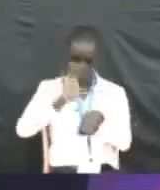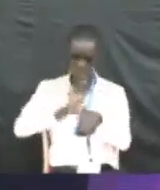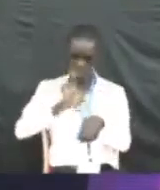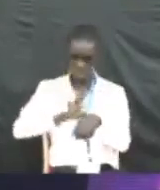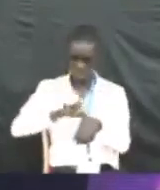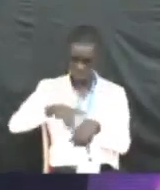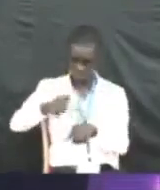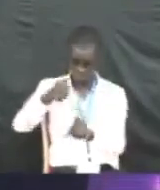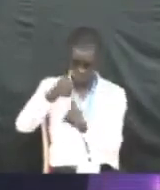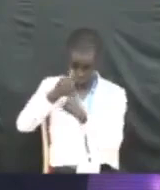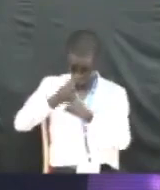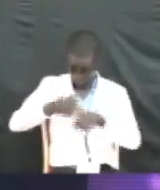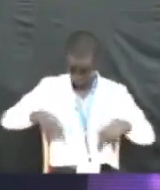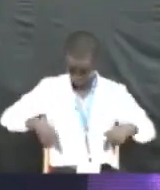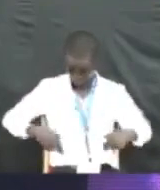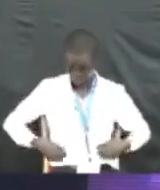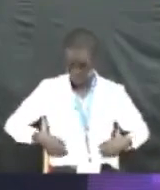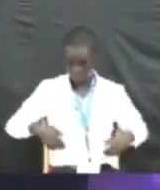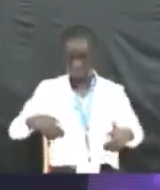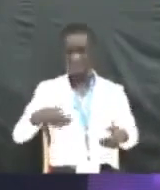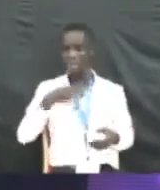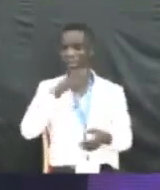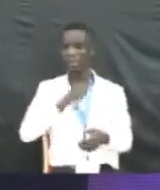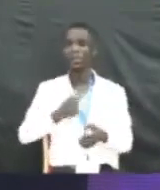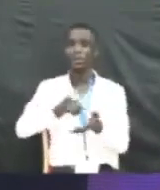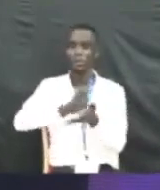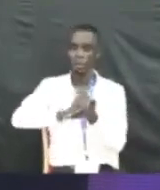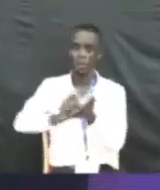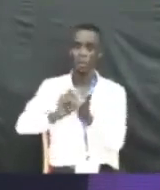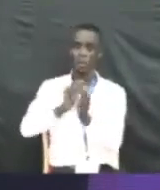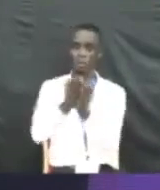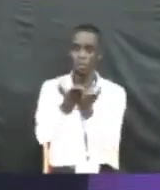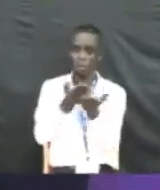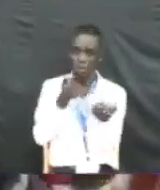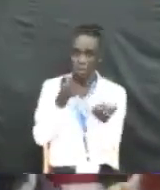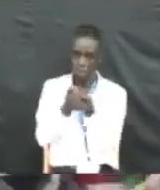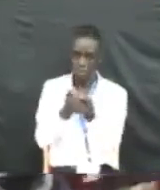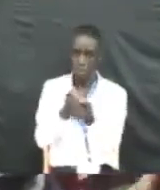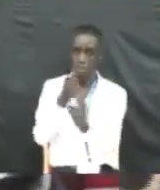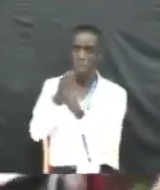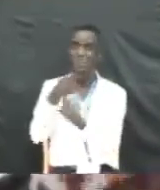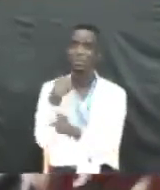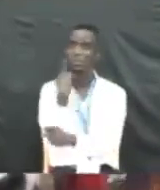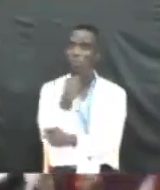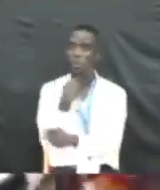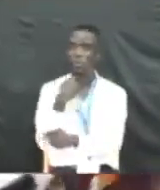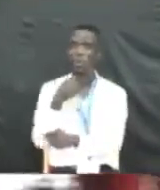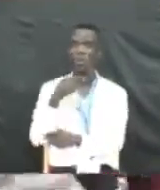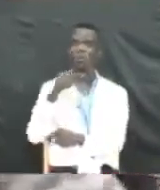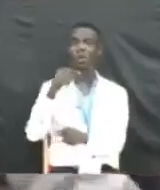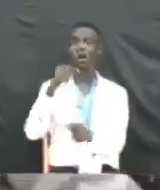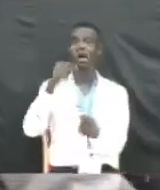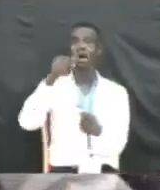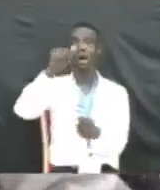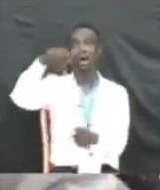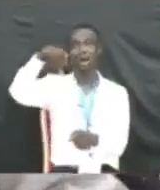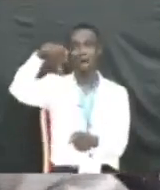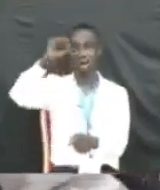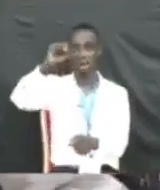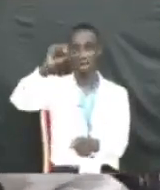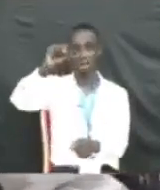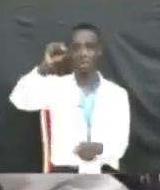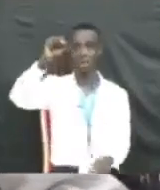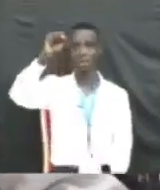finger. It's no other person than Apostle Dr. Michael Kavanaugh to me.